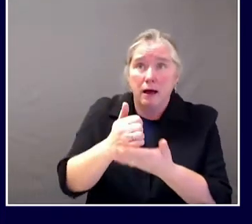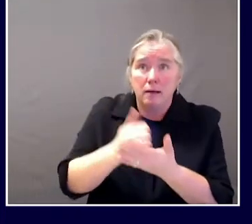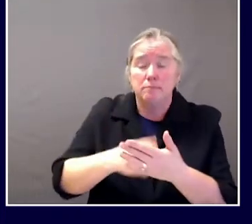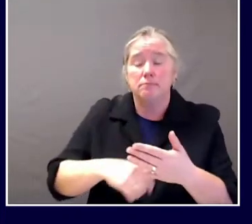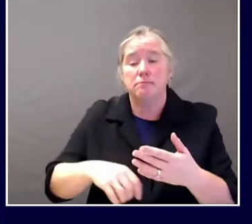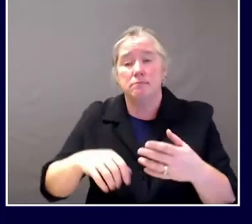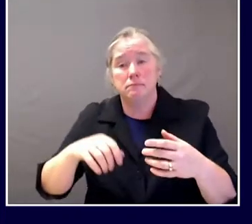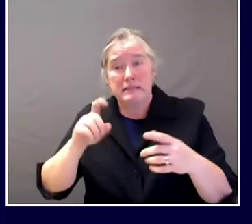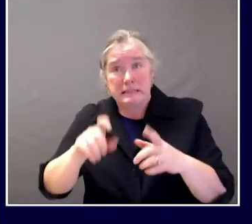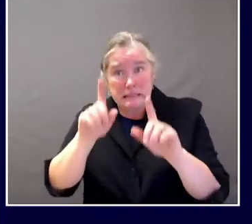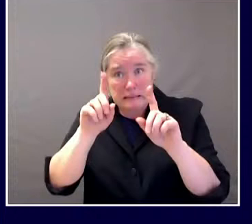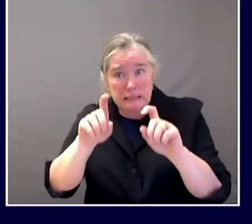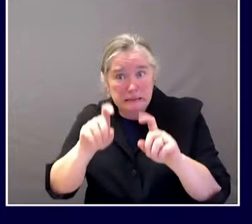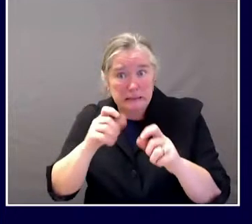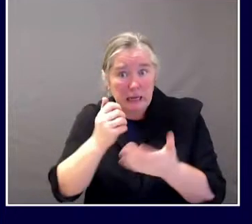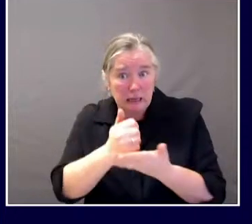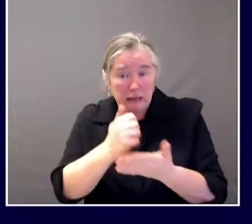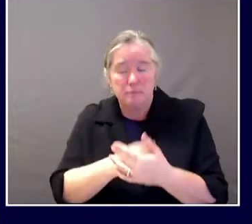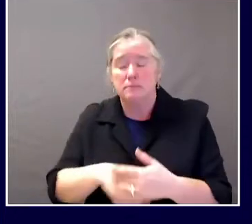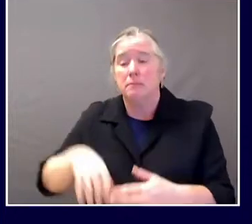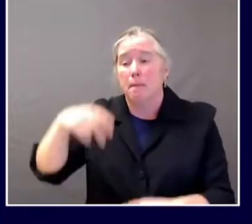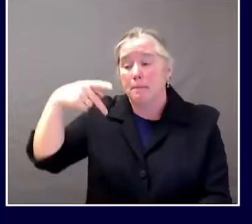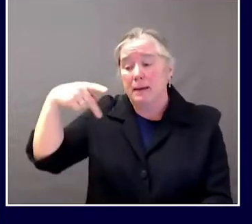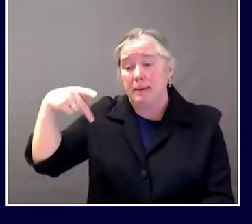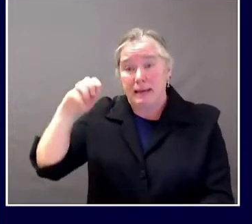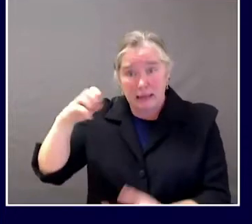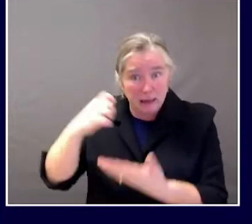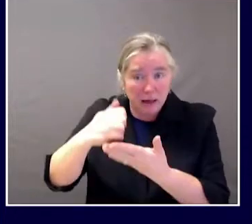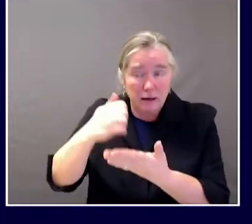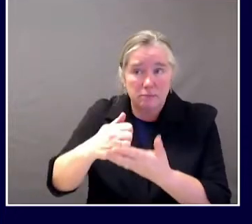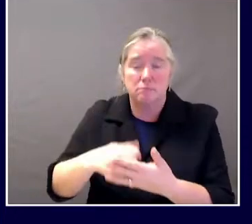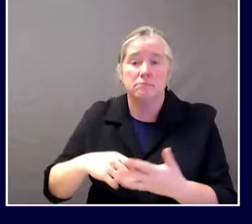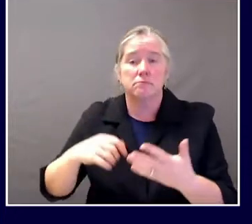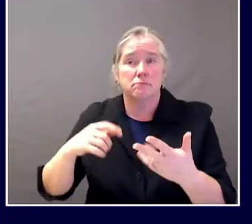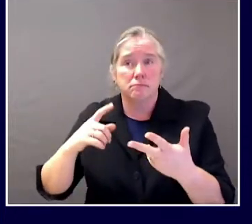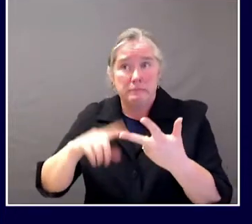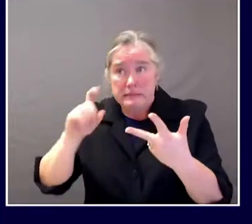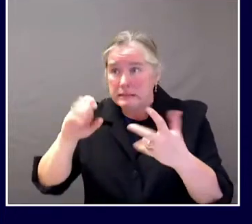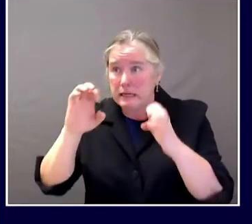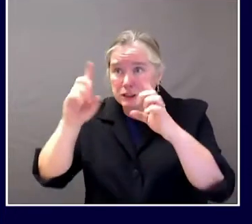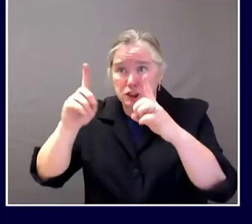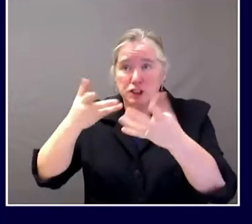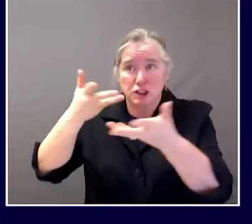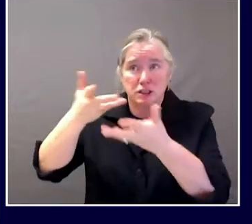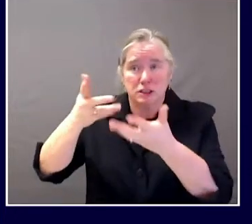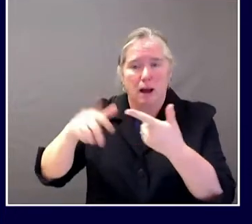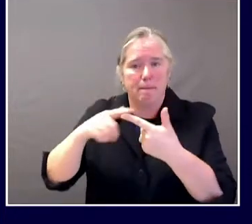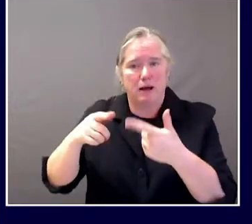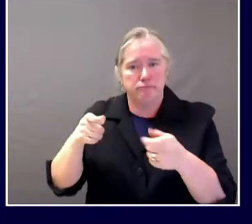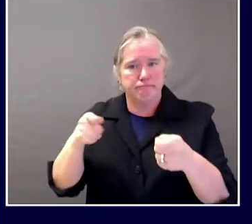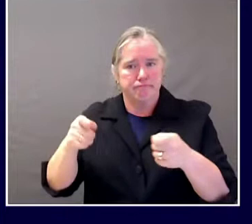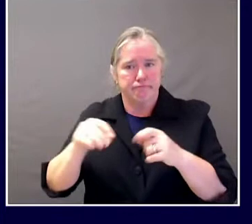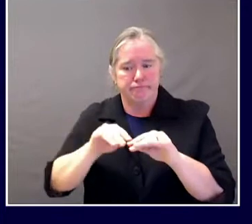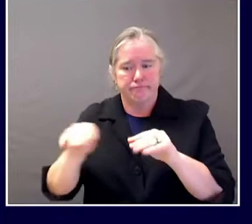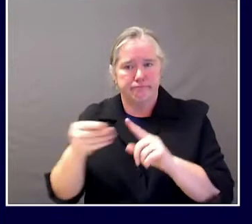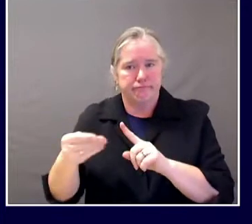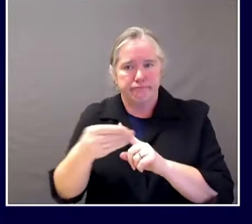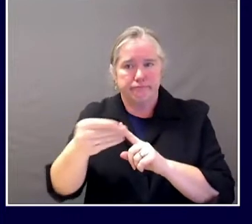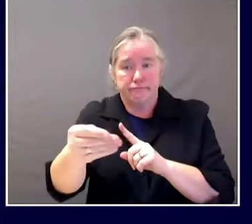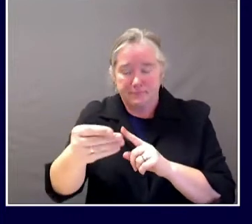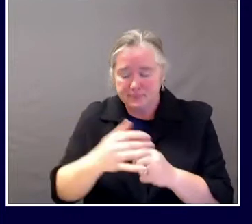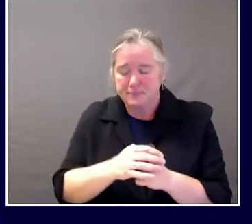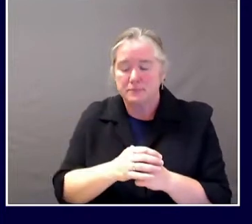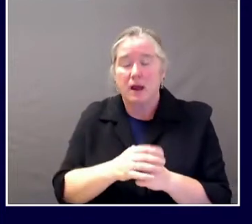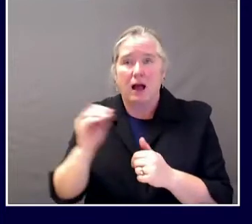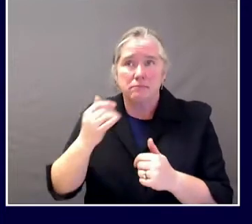testing, PPE, and general practices around infection control, also checking in with them very frequently to make